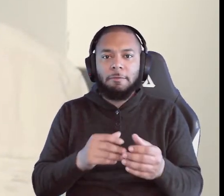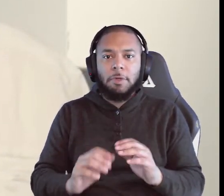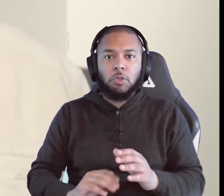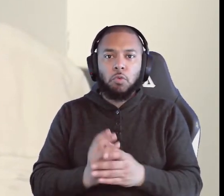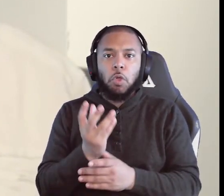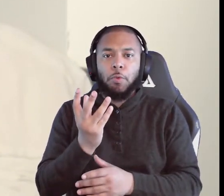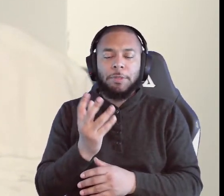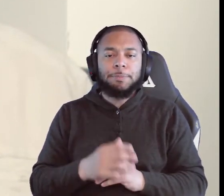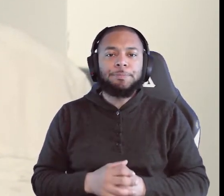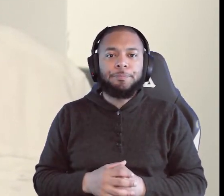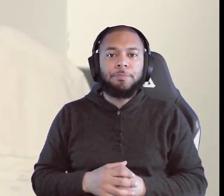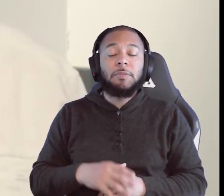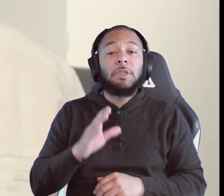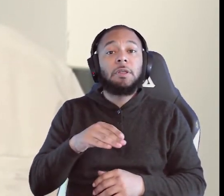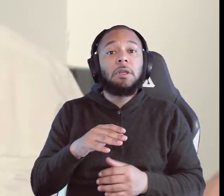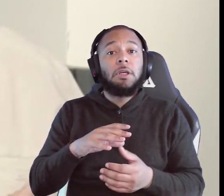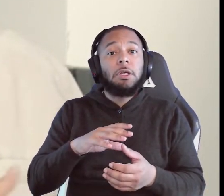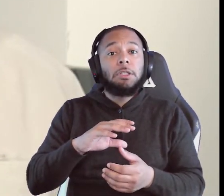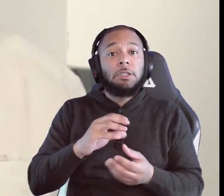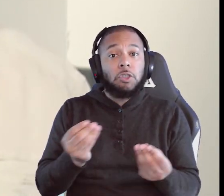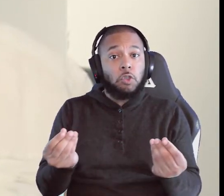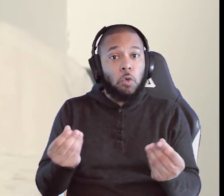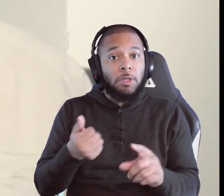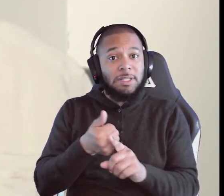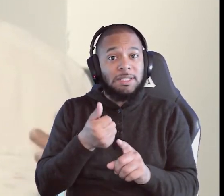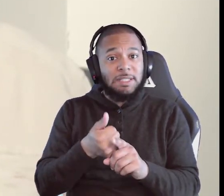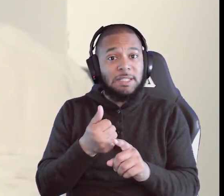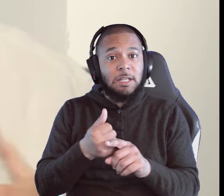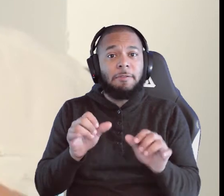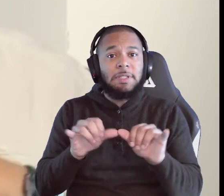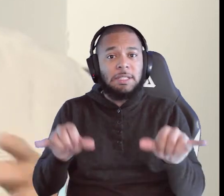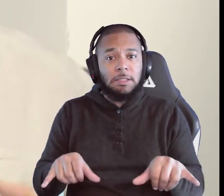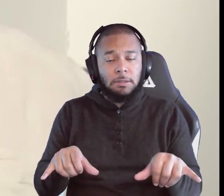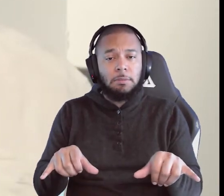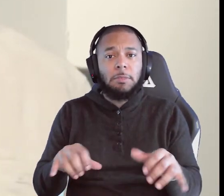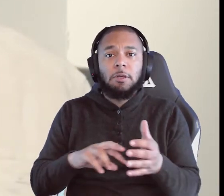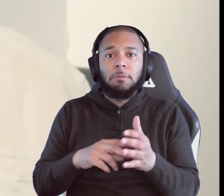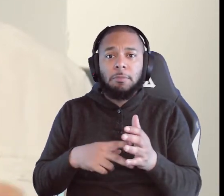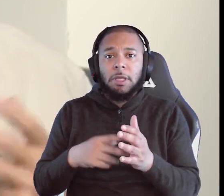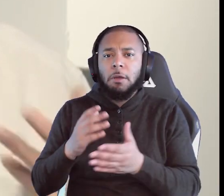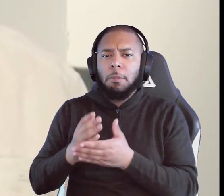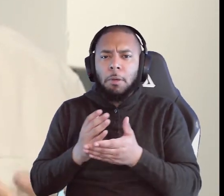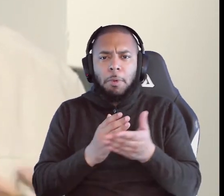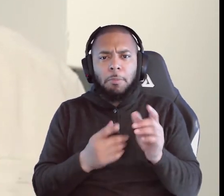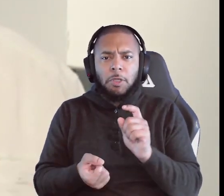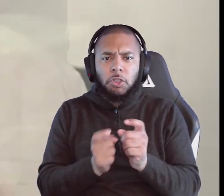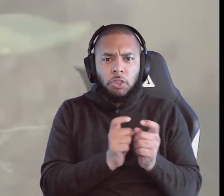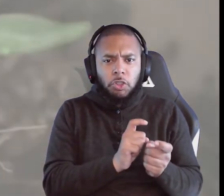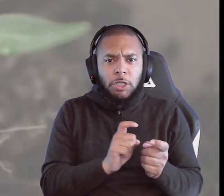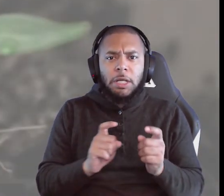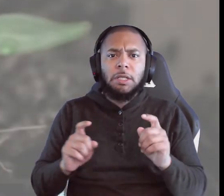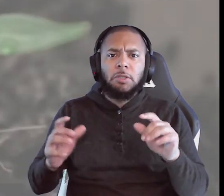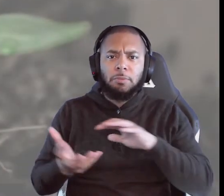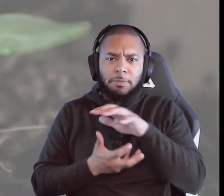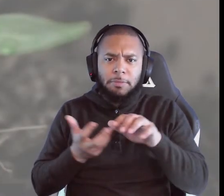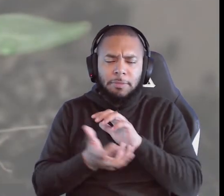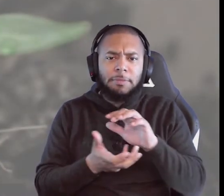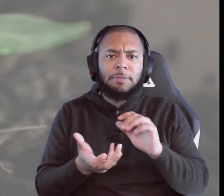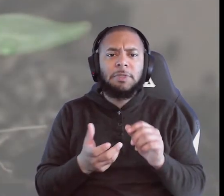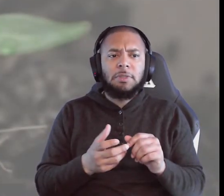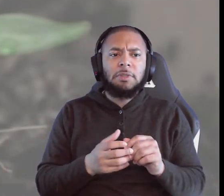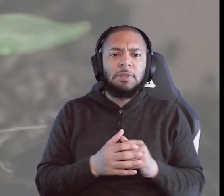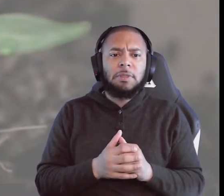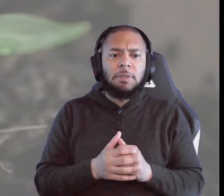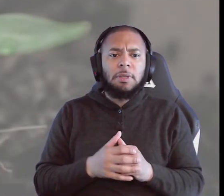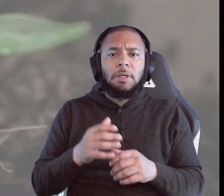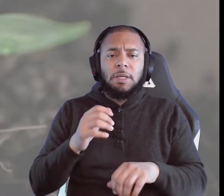Remember that soil is a system. So as soil forms, different components may change over time. Soil consists of